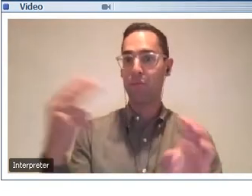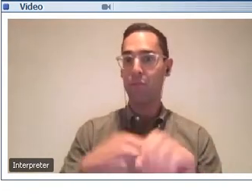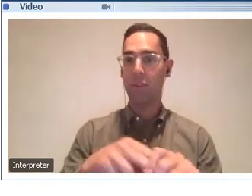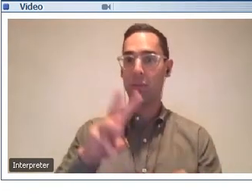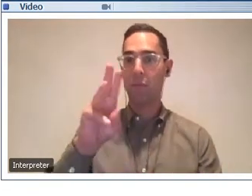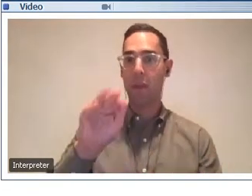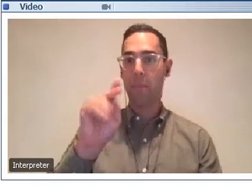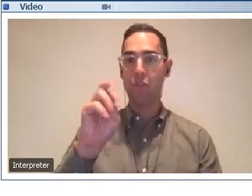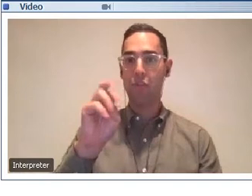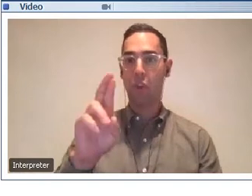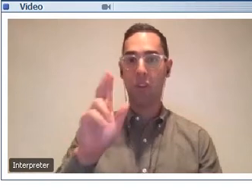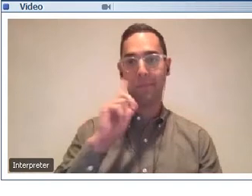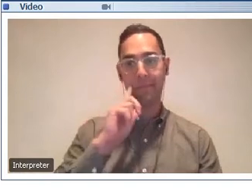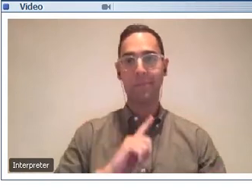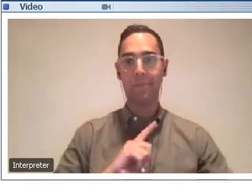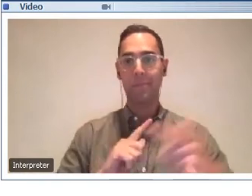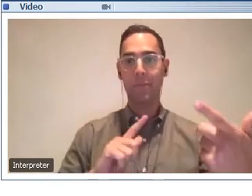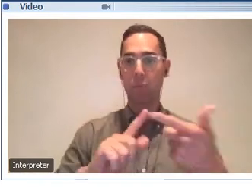Erica.